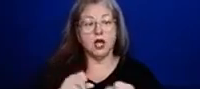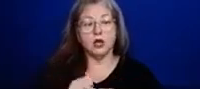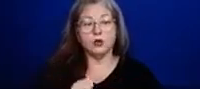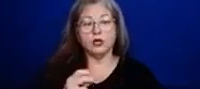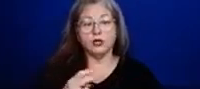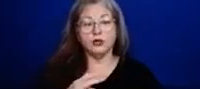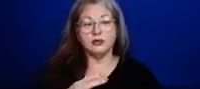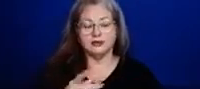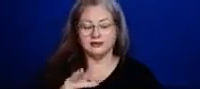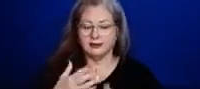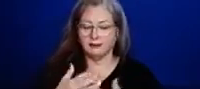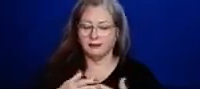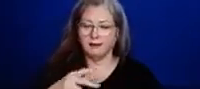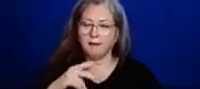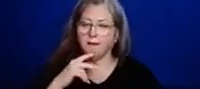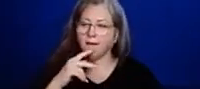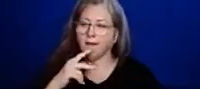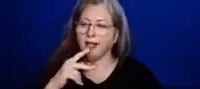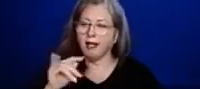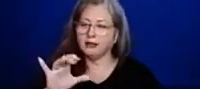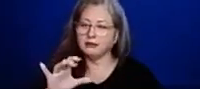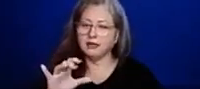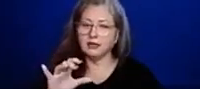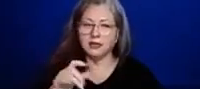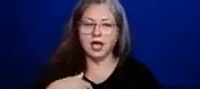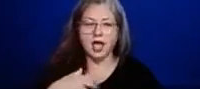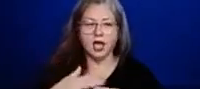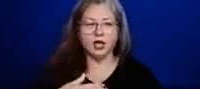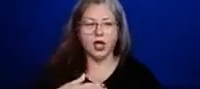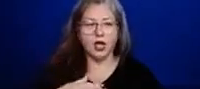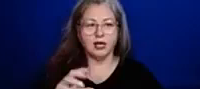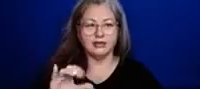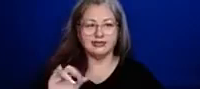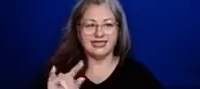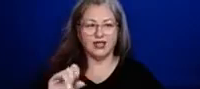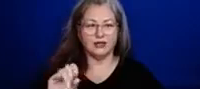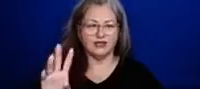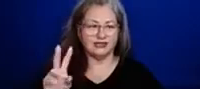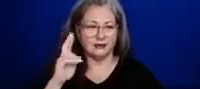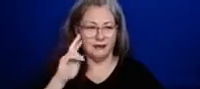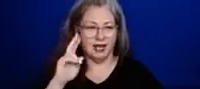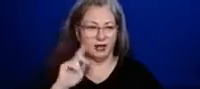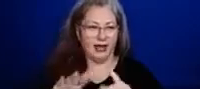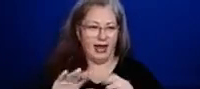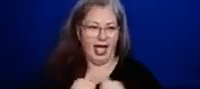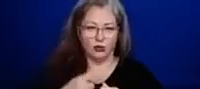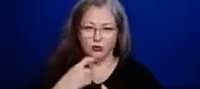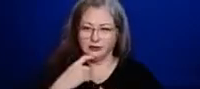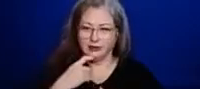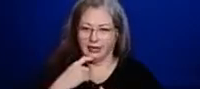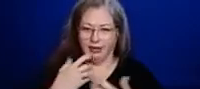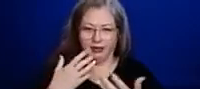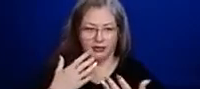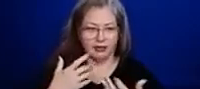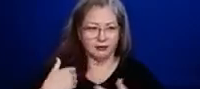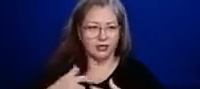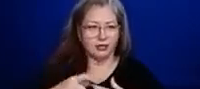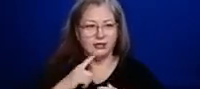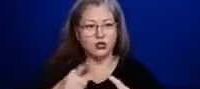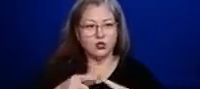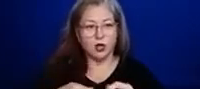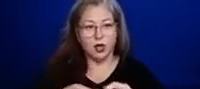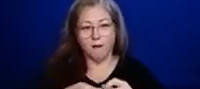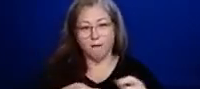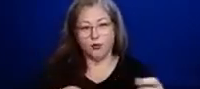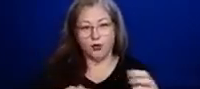with some plastic things that are called cintillos in Spanish. I don't know how to say it. When you pull it and it